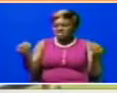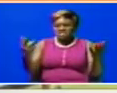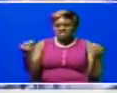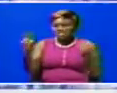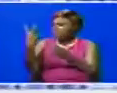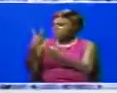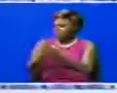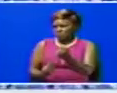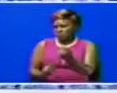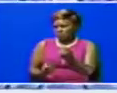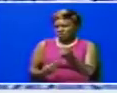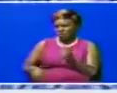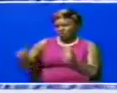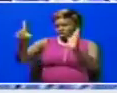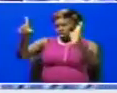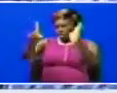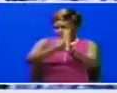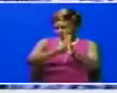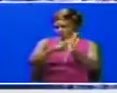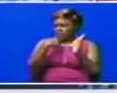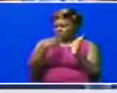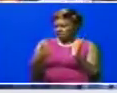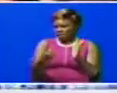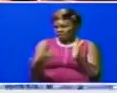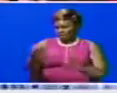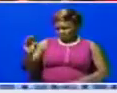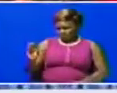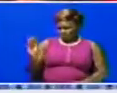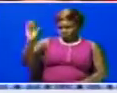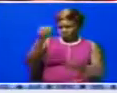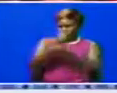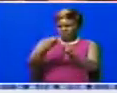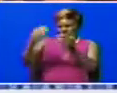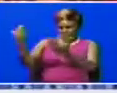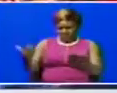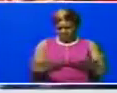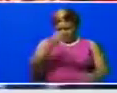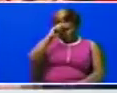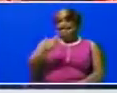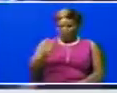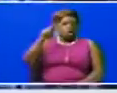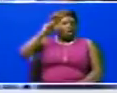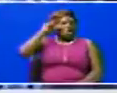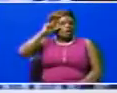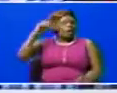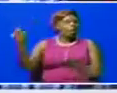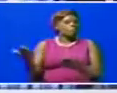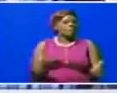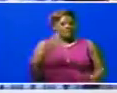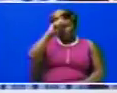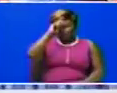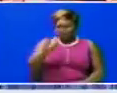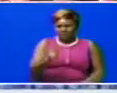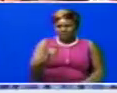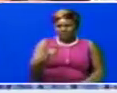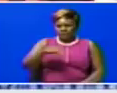duo. Alafu sheria inasema, ukitaka kuapisha rais, ulete judge. Orengo ataleta judge.